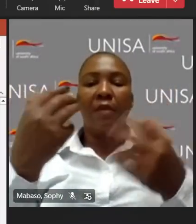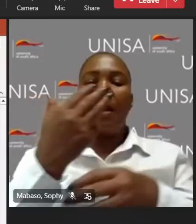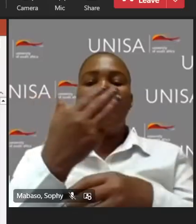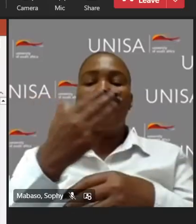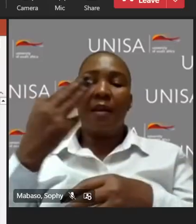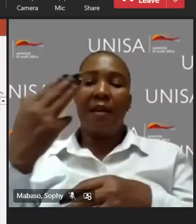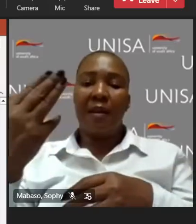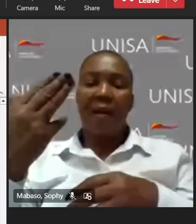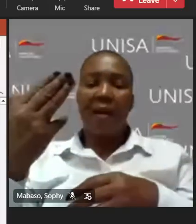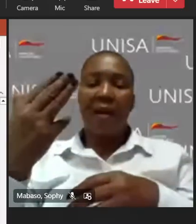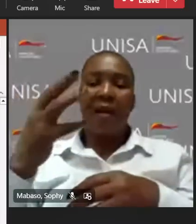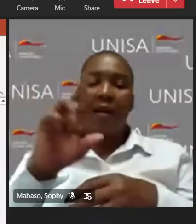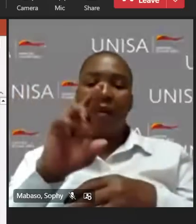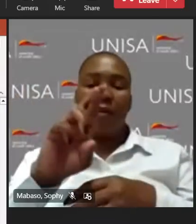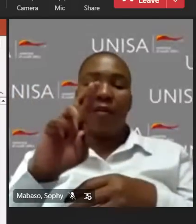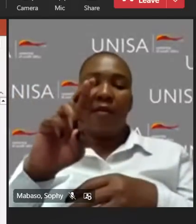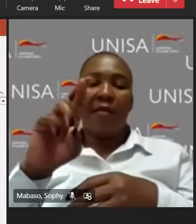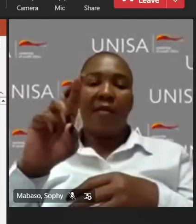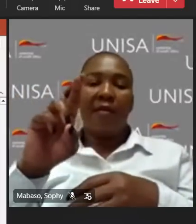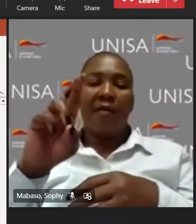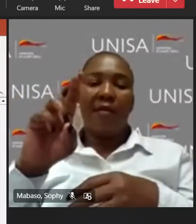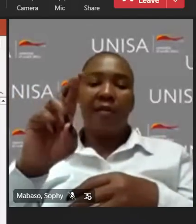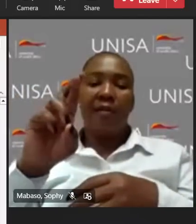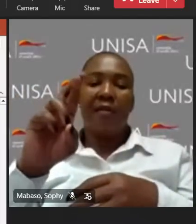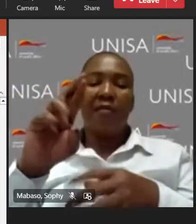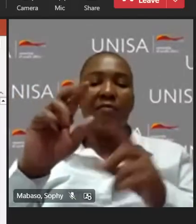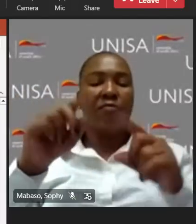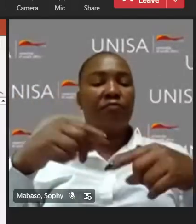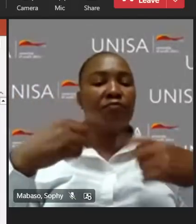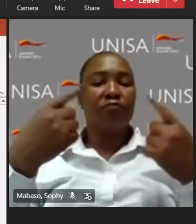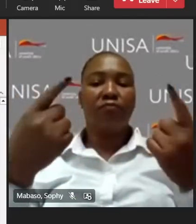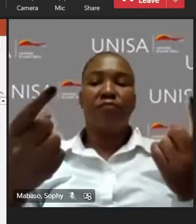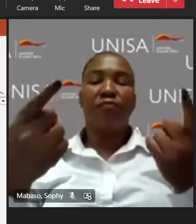then we cannot